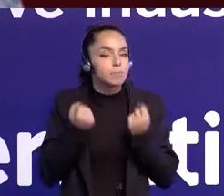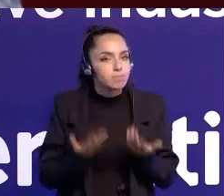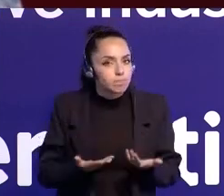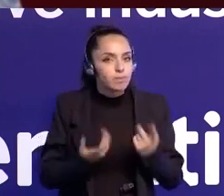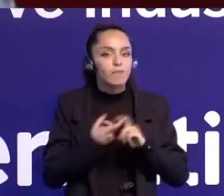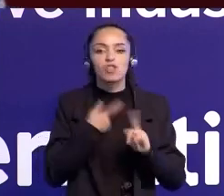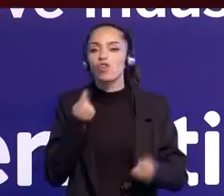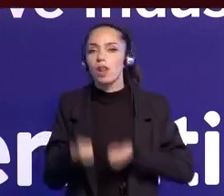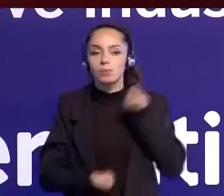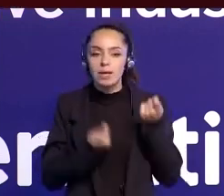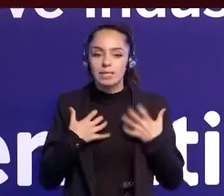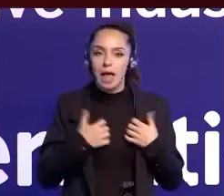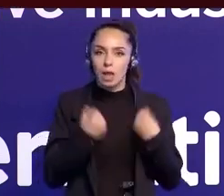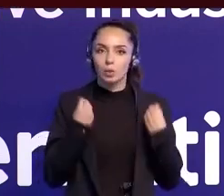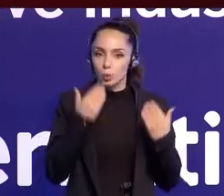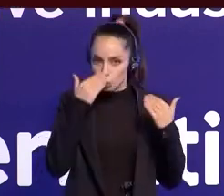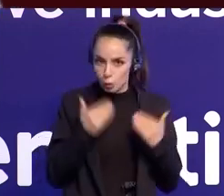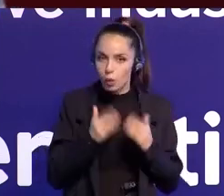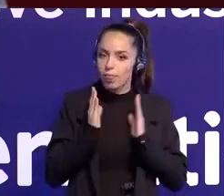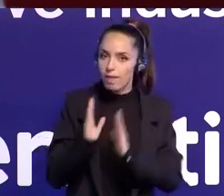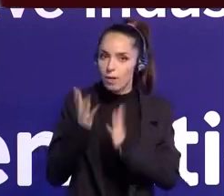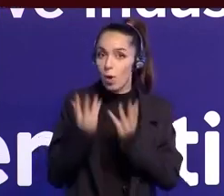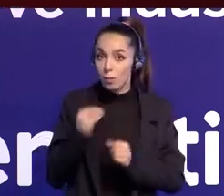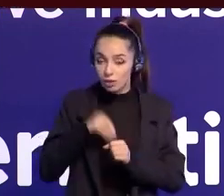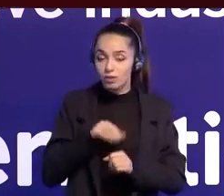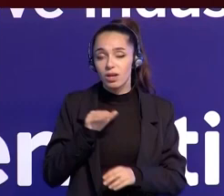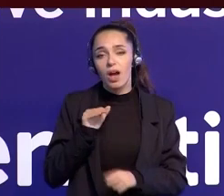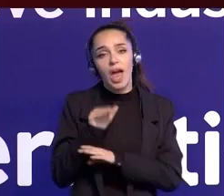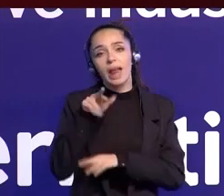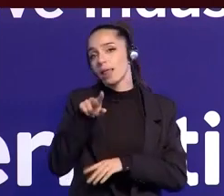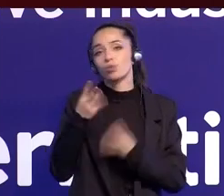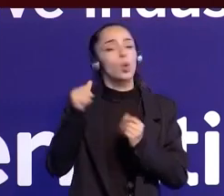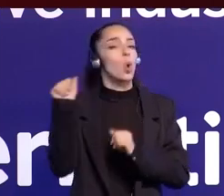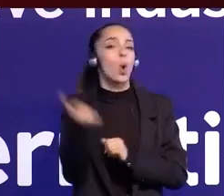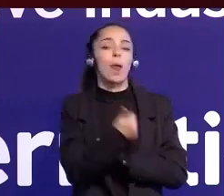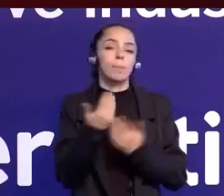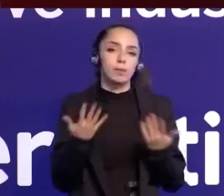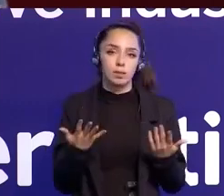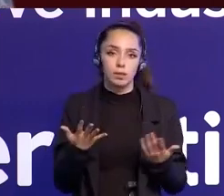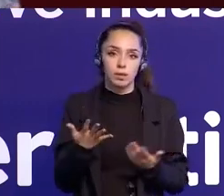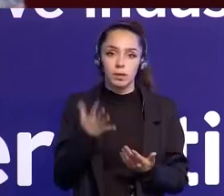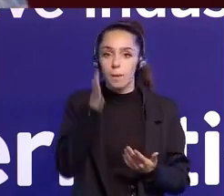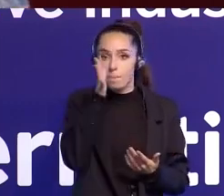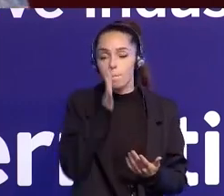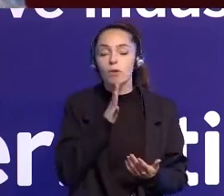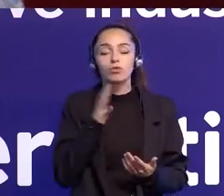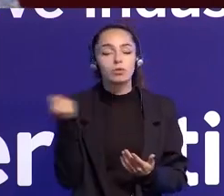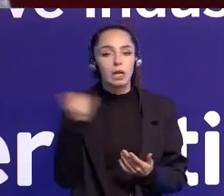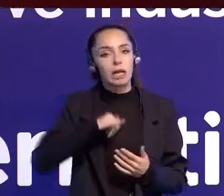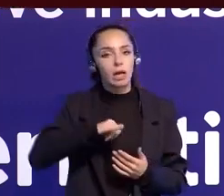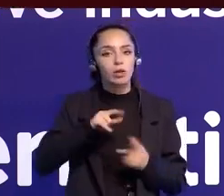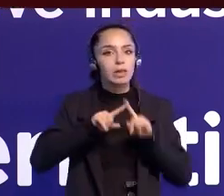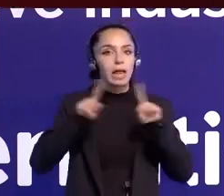at the moment, there are more than 500 cultural facilities destroyed by Russian attack in Ukraine. And of course, they should